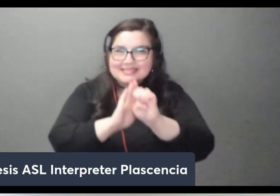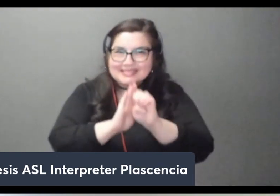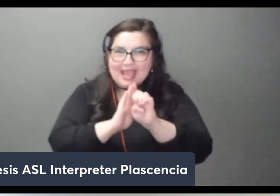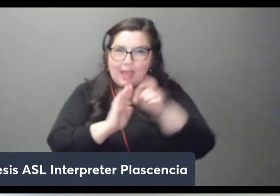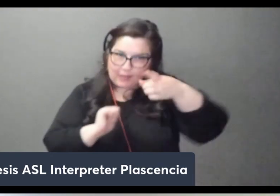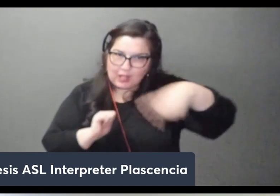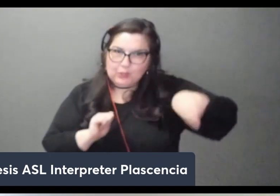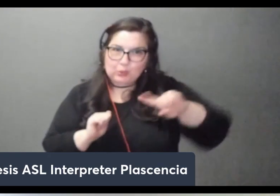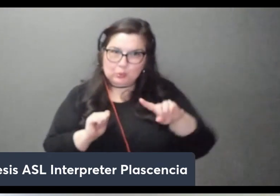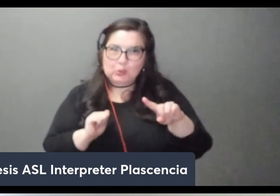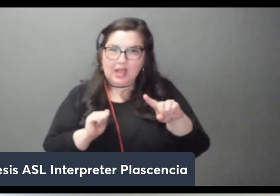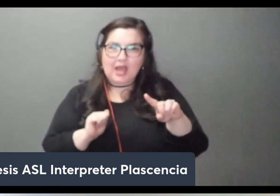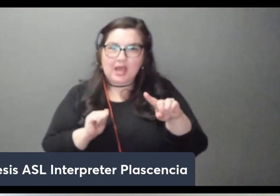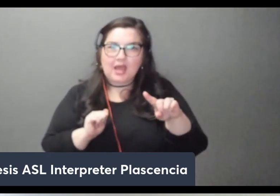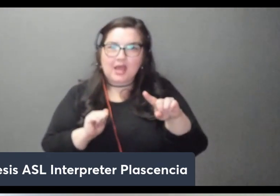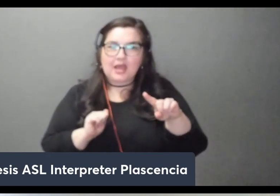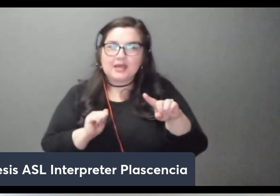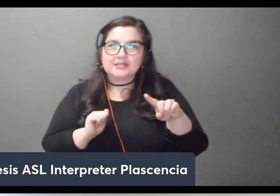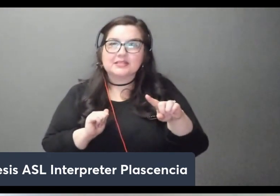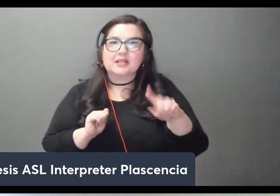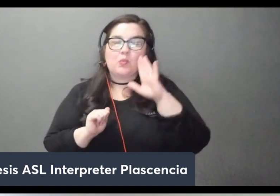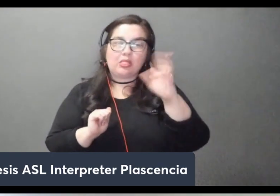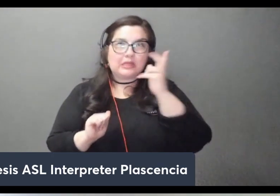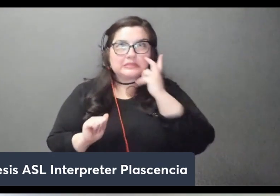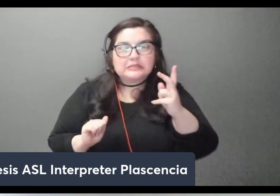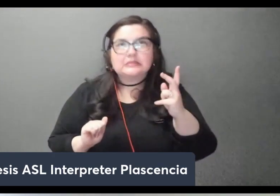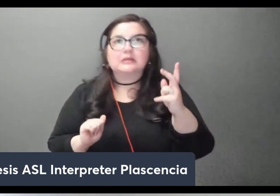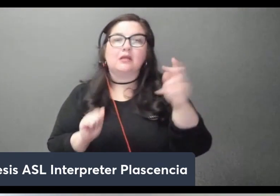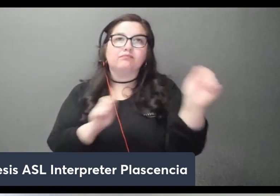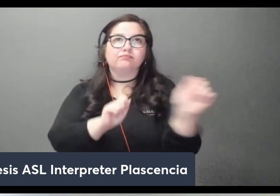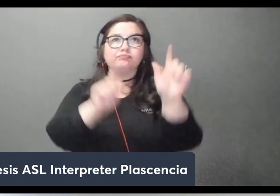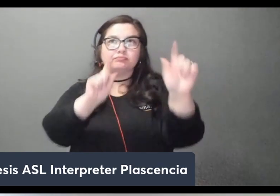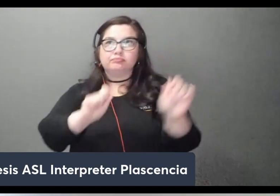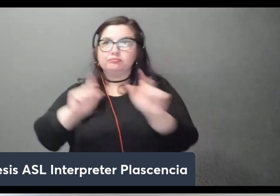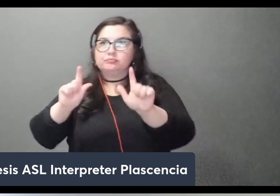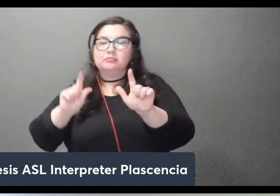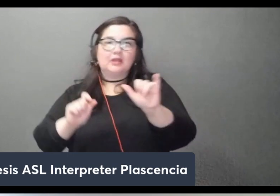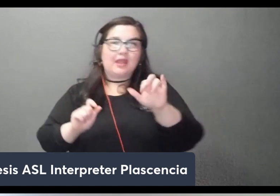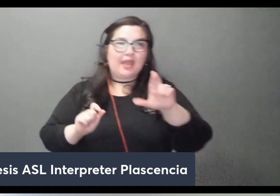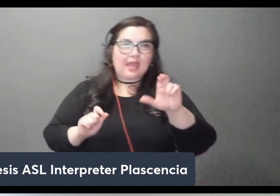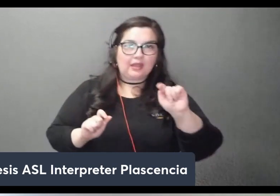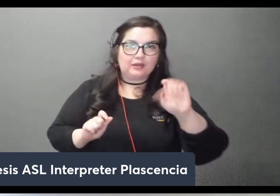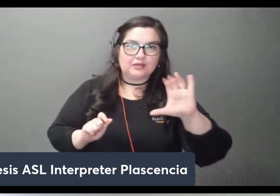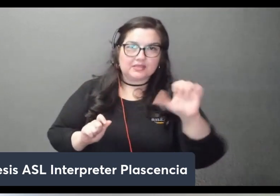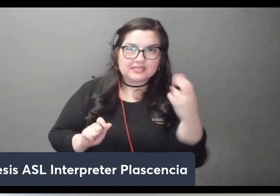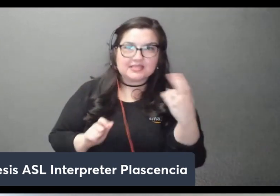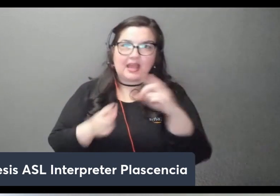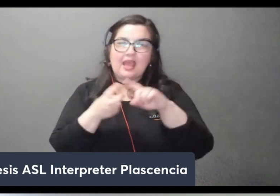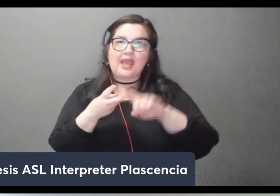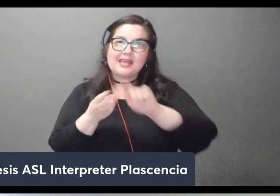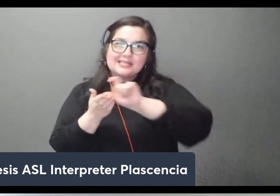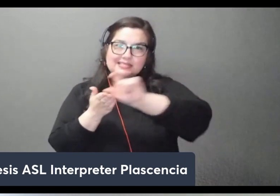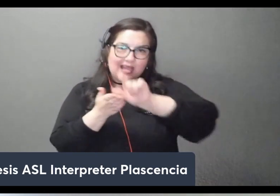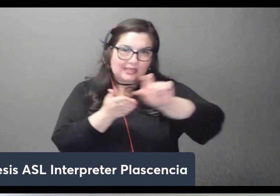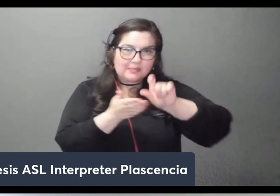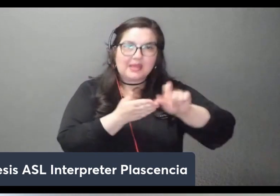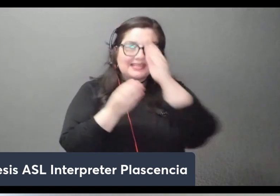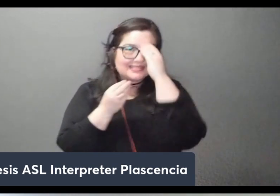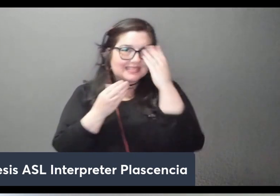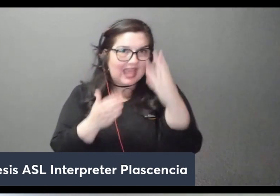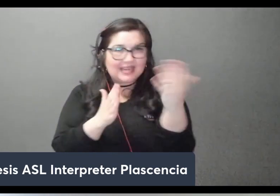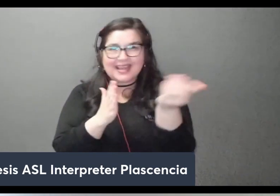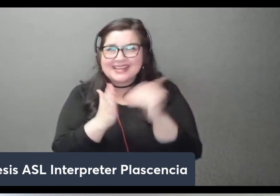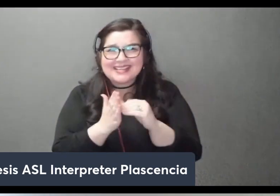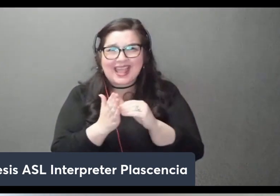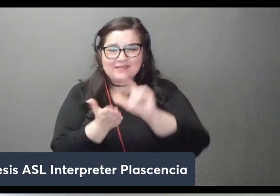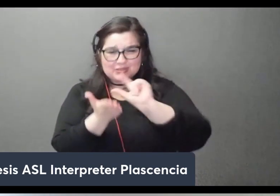would that we all would come across in the edtech space, talk about segment data and ad bidding. So again, a very small